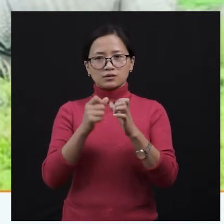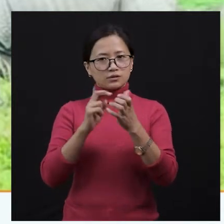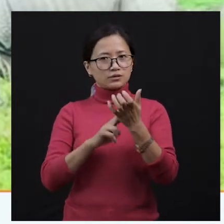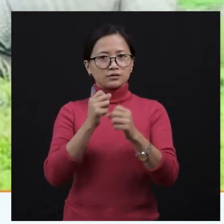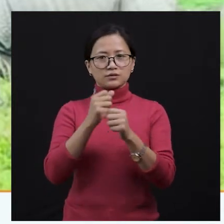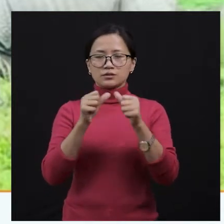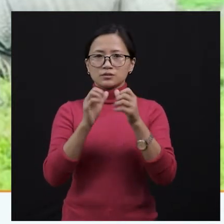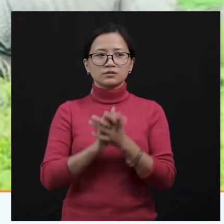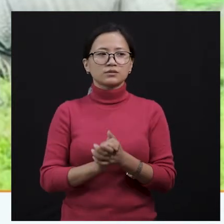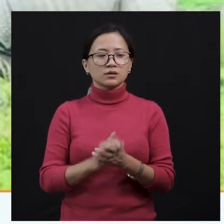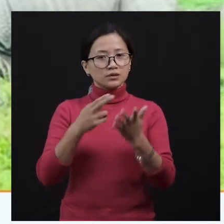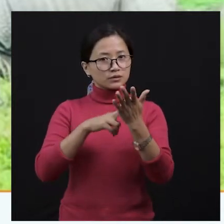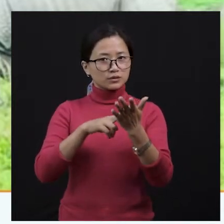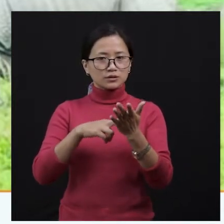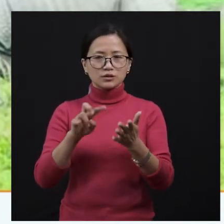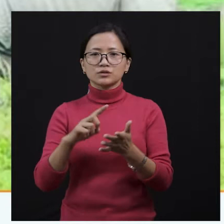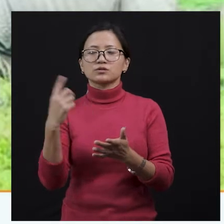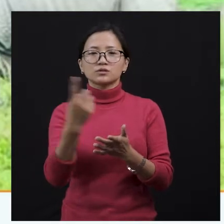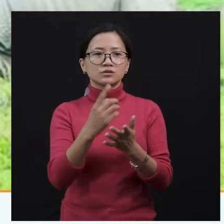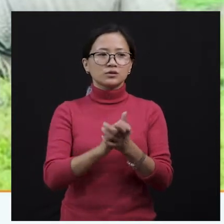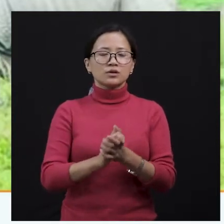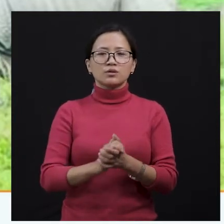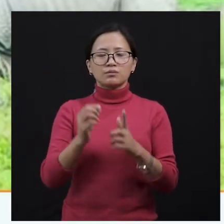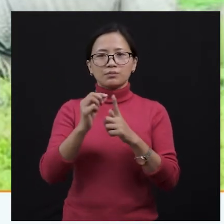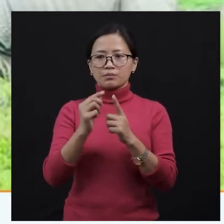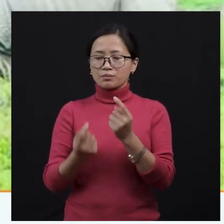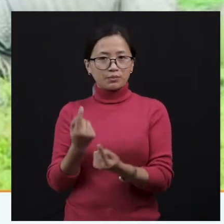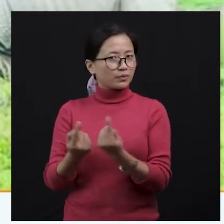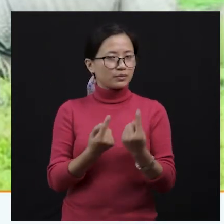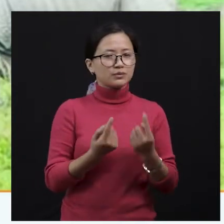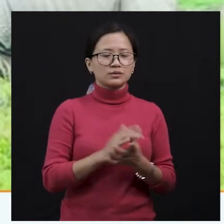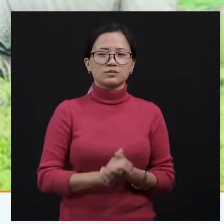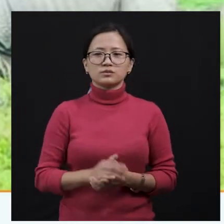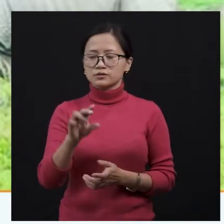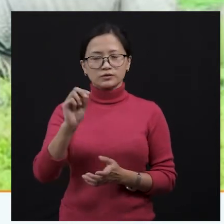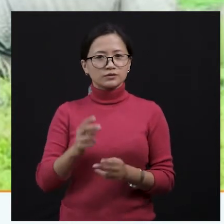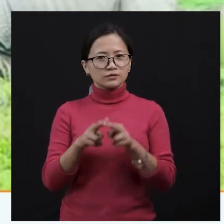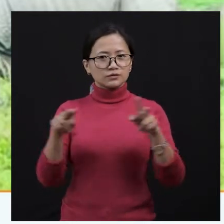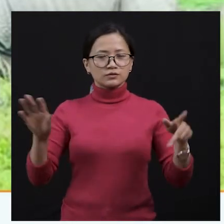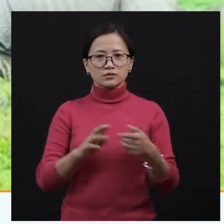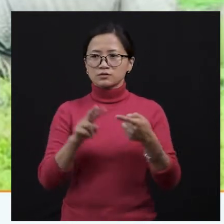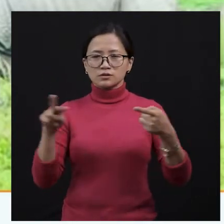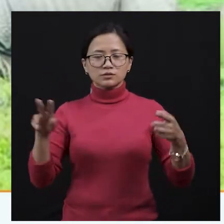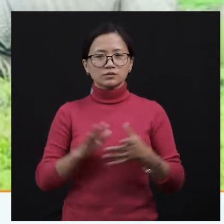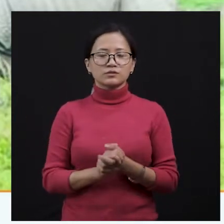National Park. Now students, here we'll find different types of animals